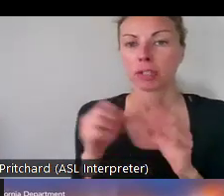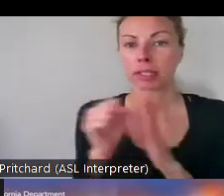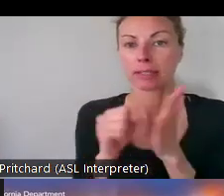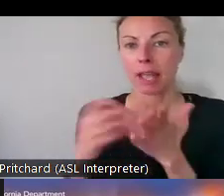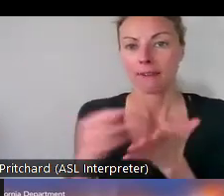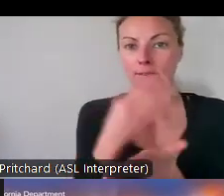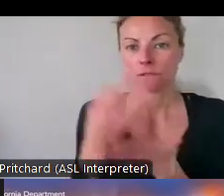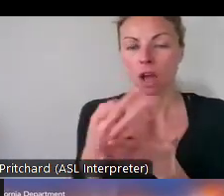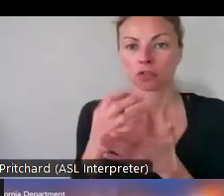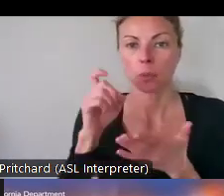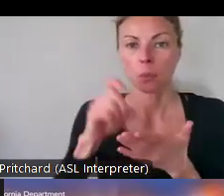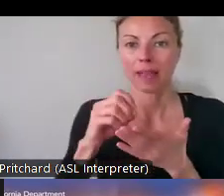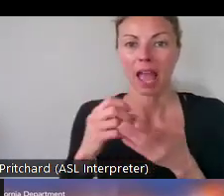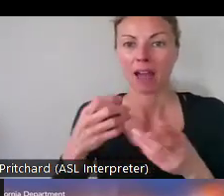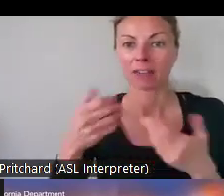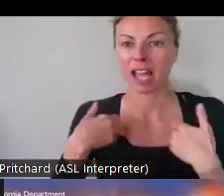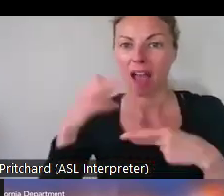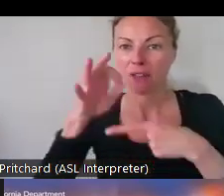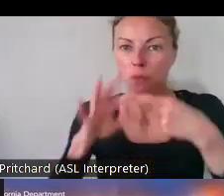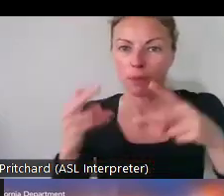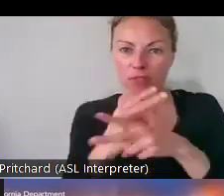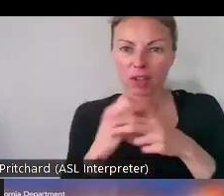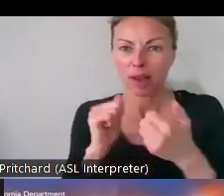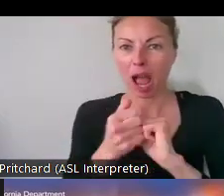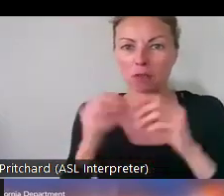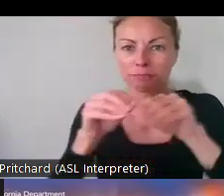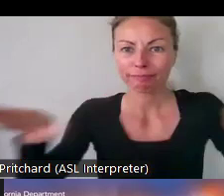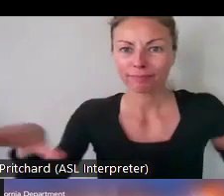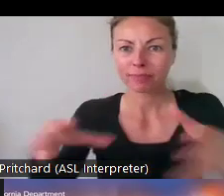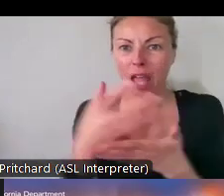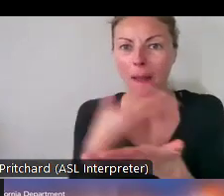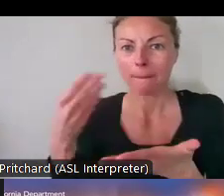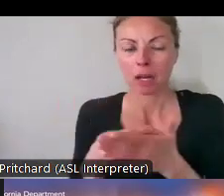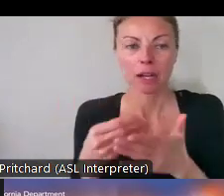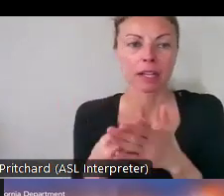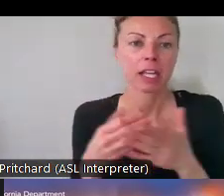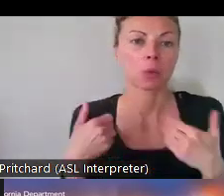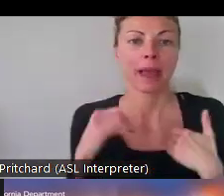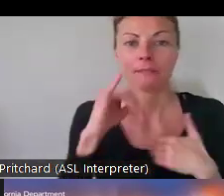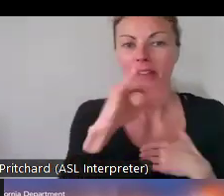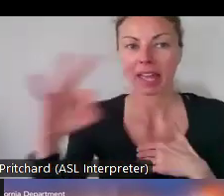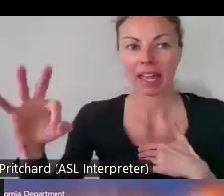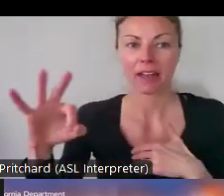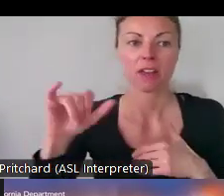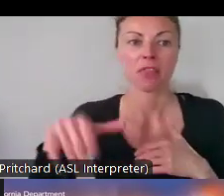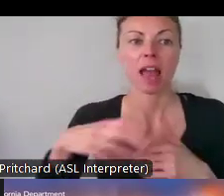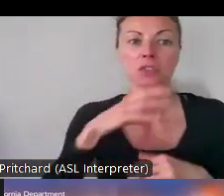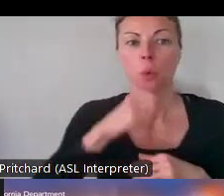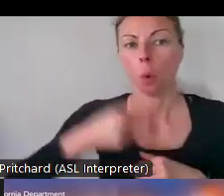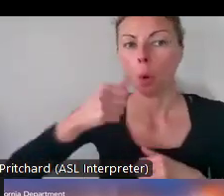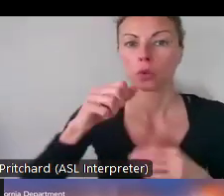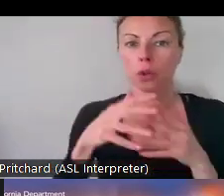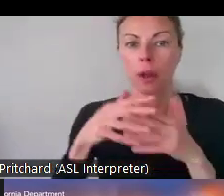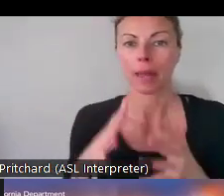formula to distribute these funds. The laws that govern the formula, also known as the IF, are the Older Americans Act and the